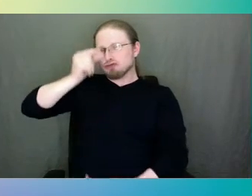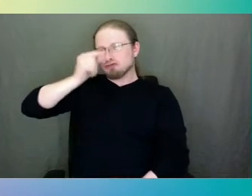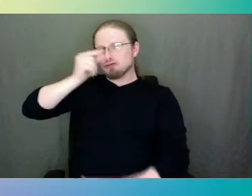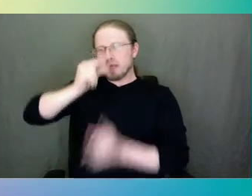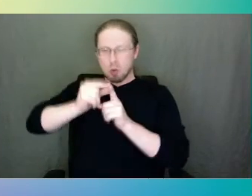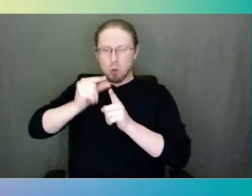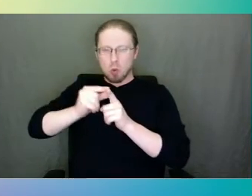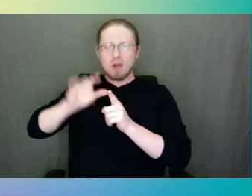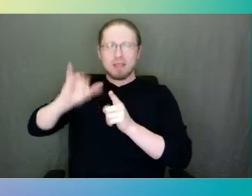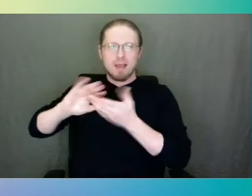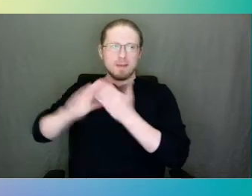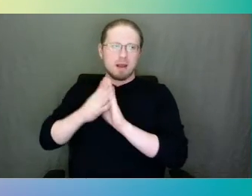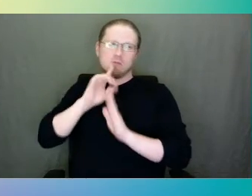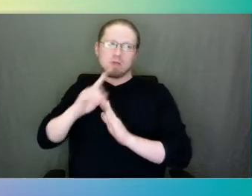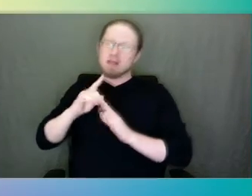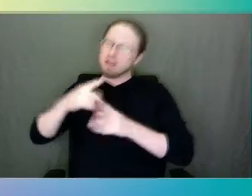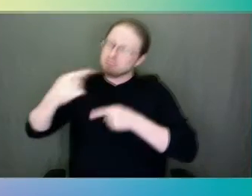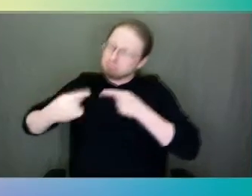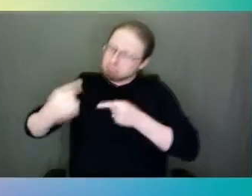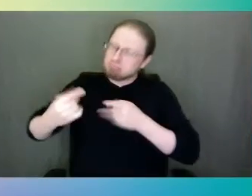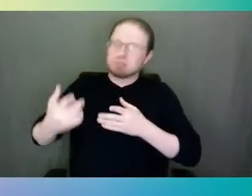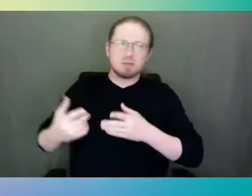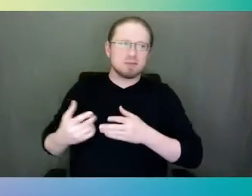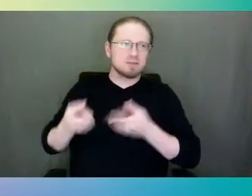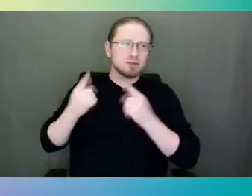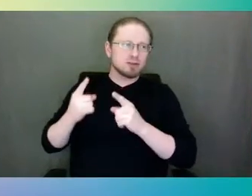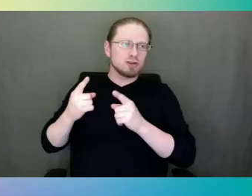problematic in the translations.